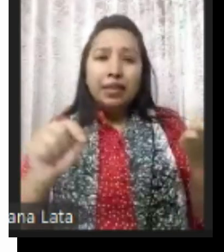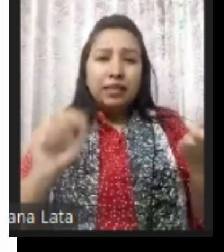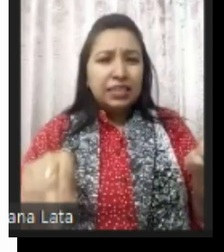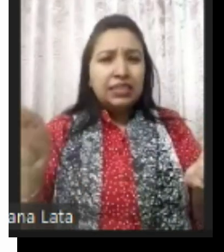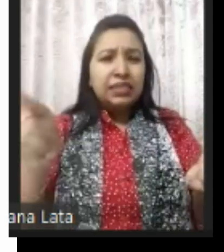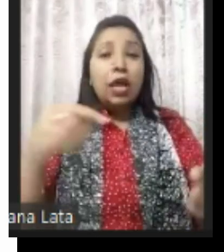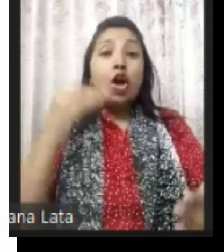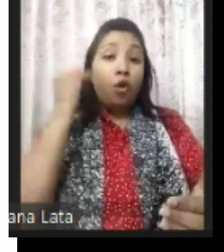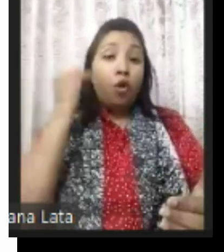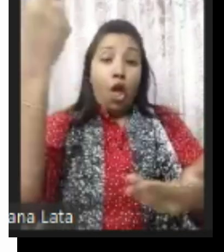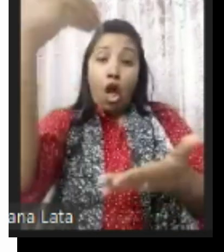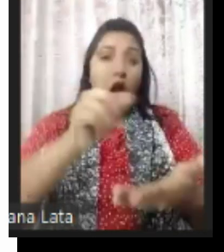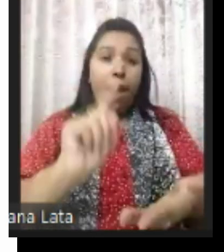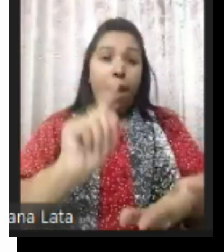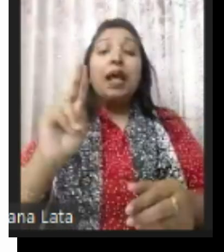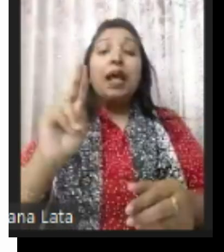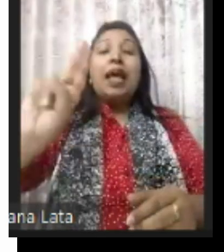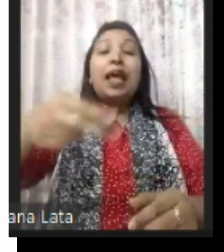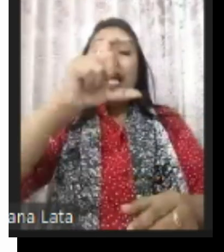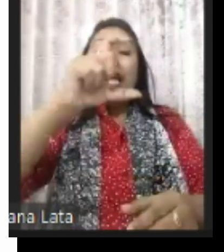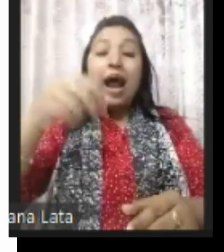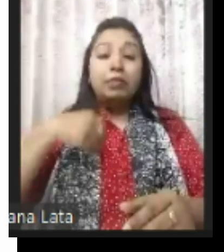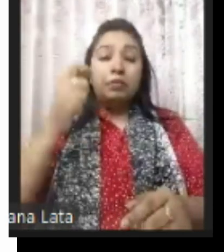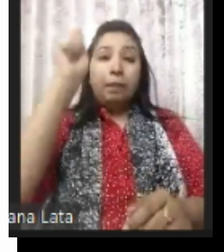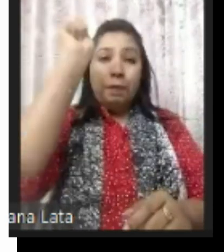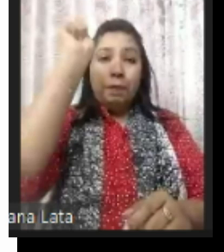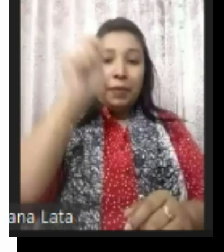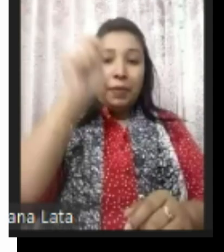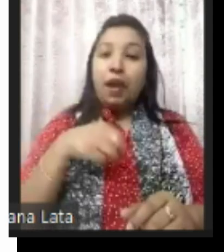getting any service by the people with disabilities.